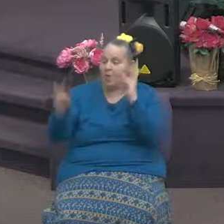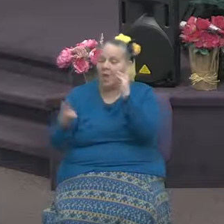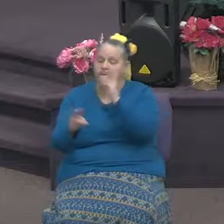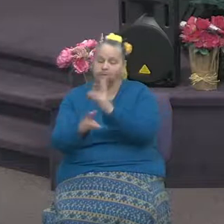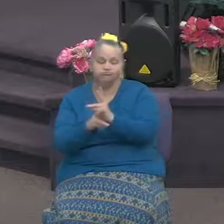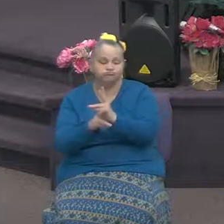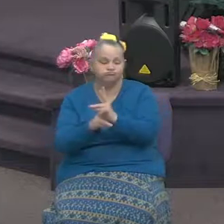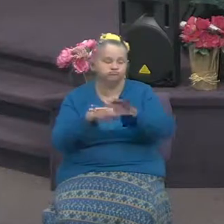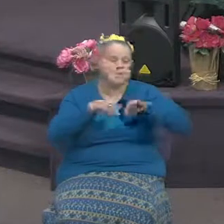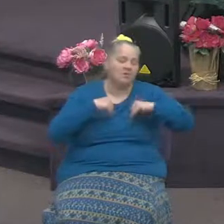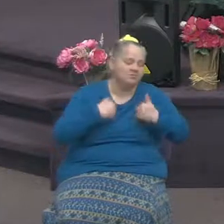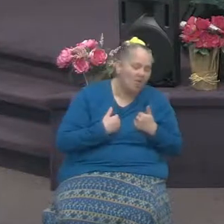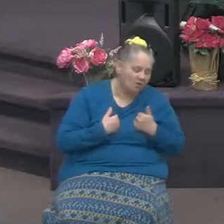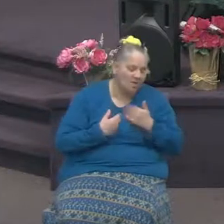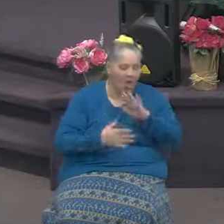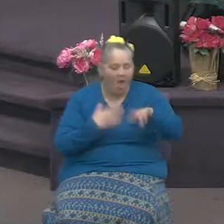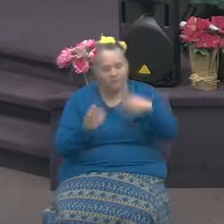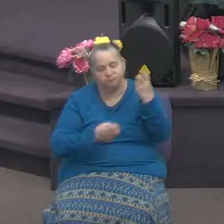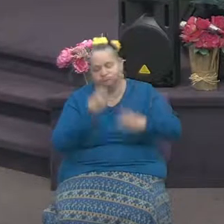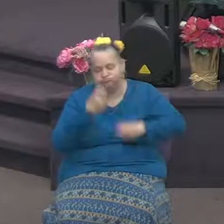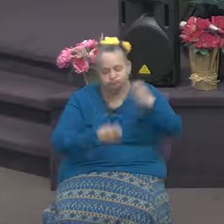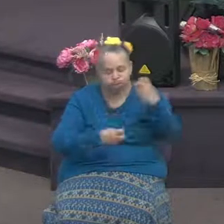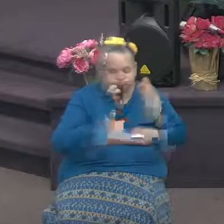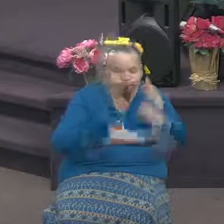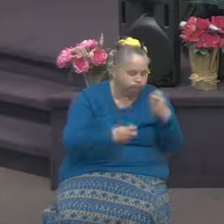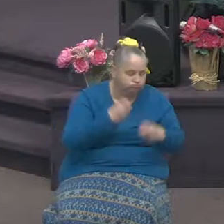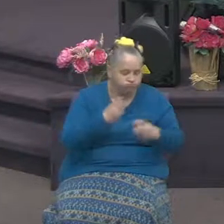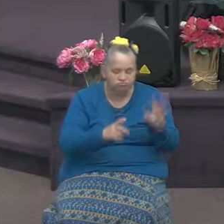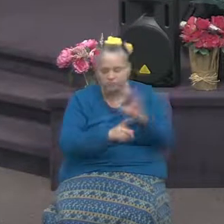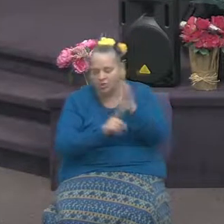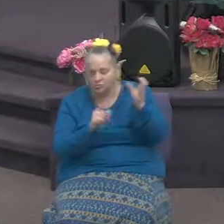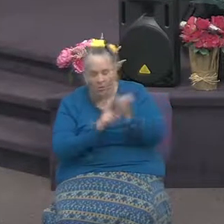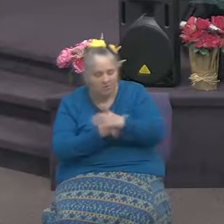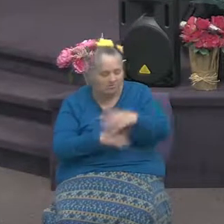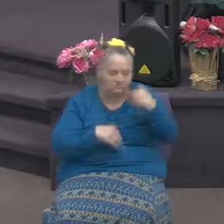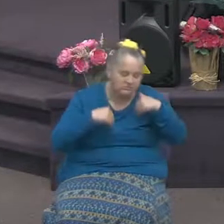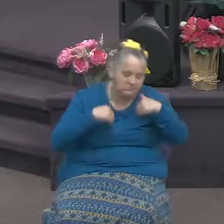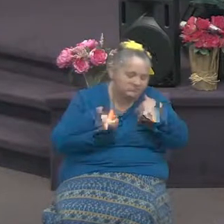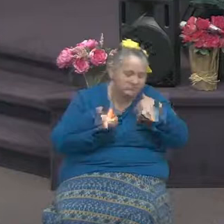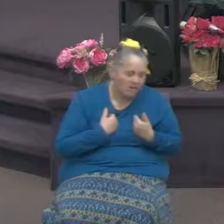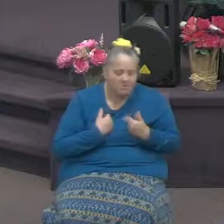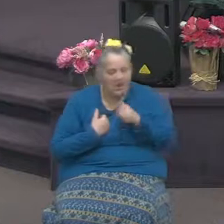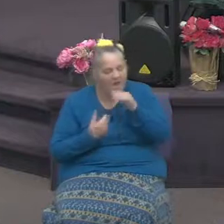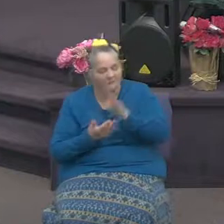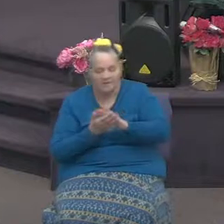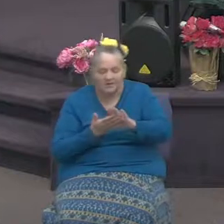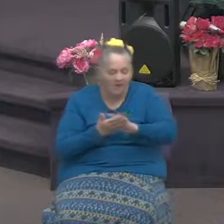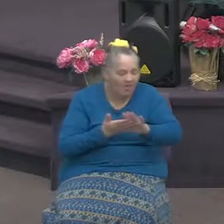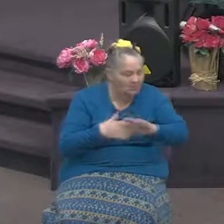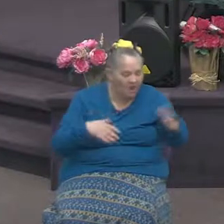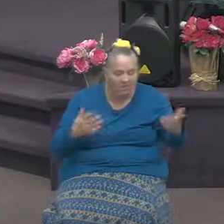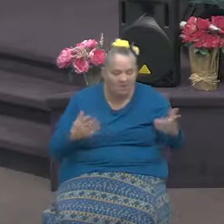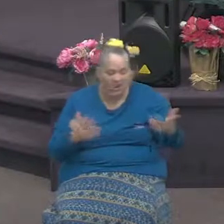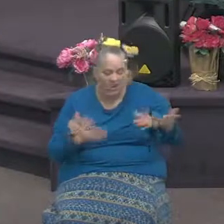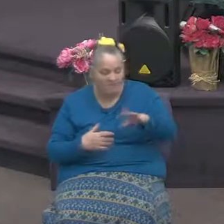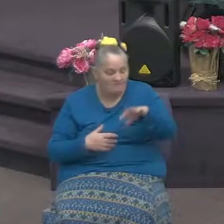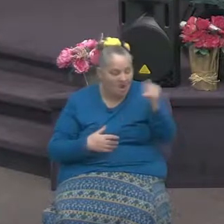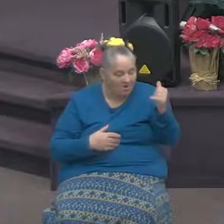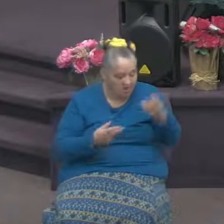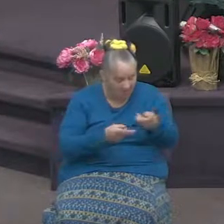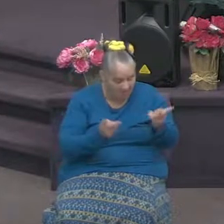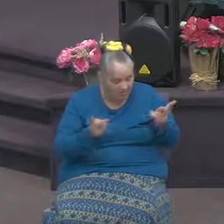world. Tired of all the issues, tired of all the circumstances, tired of all the unforgiveness. And we find